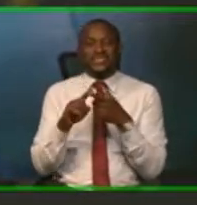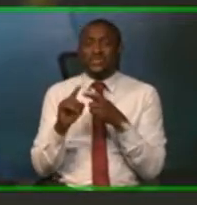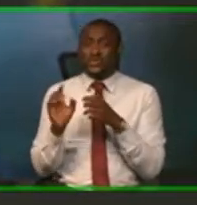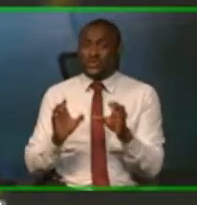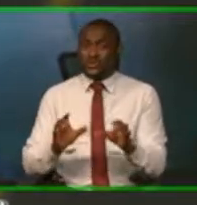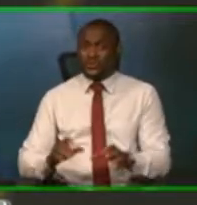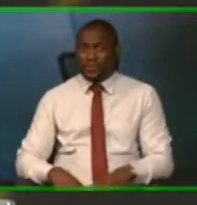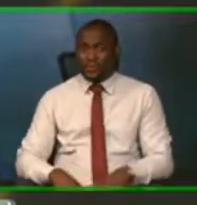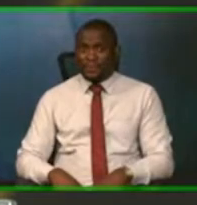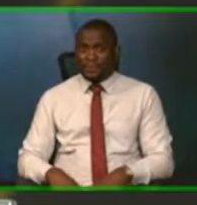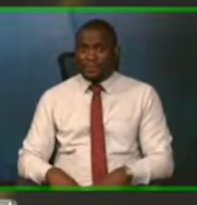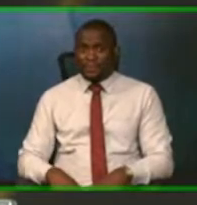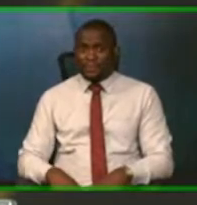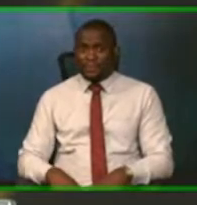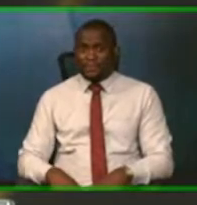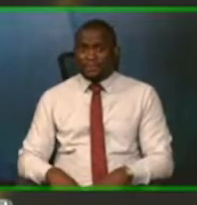Hallelujah.